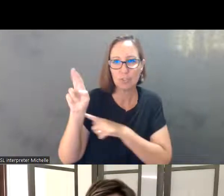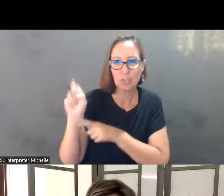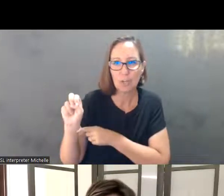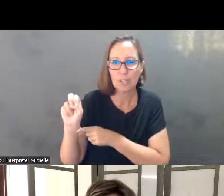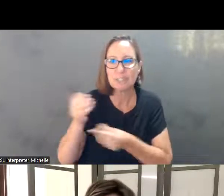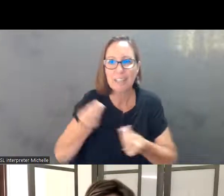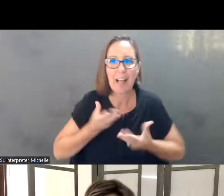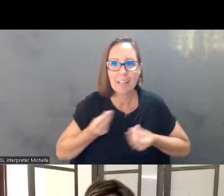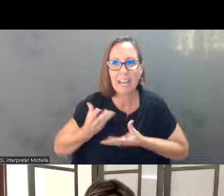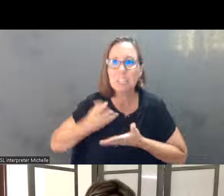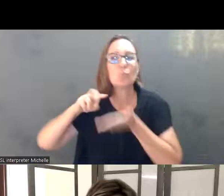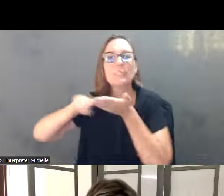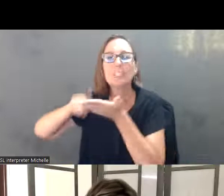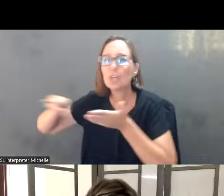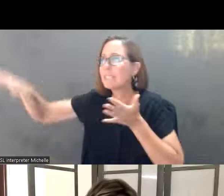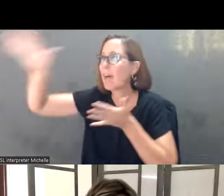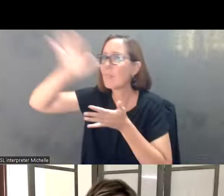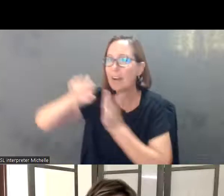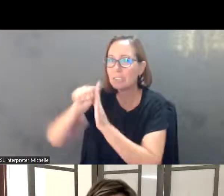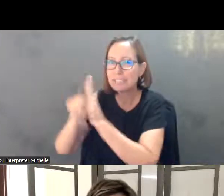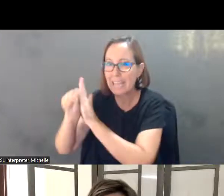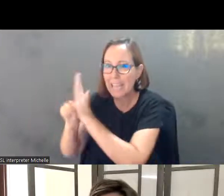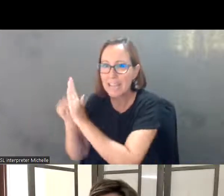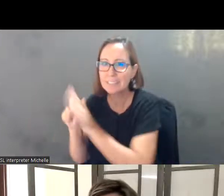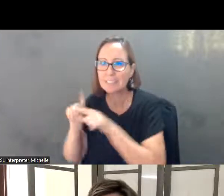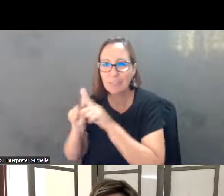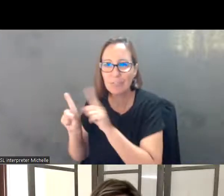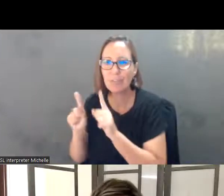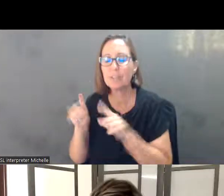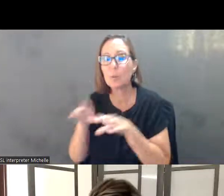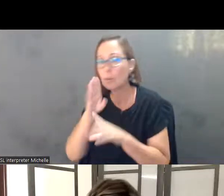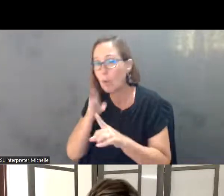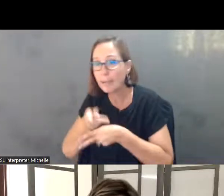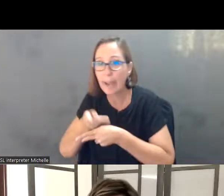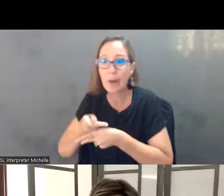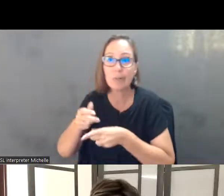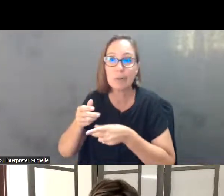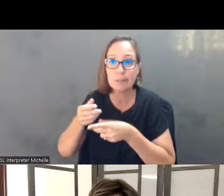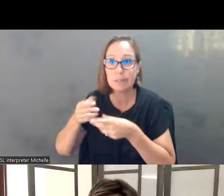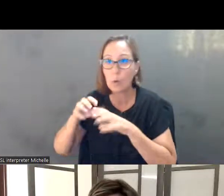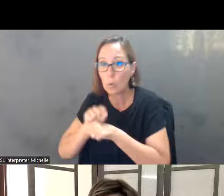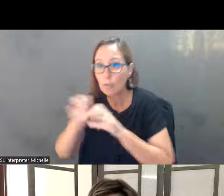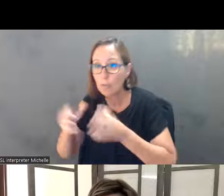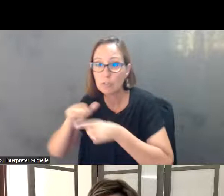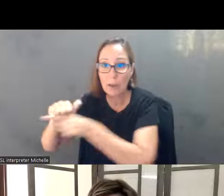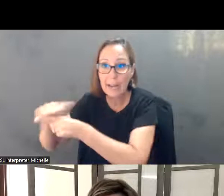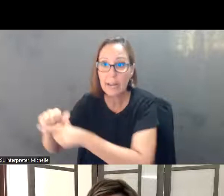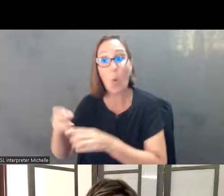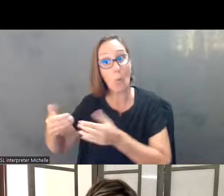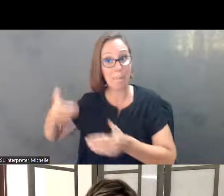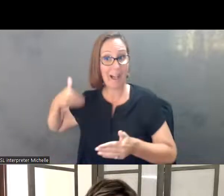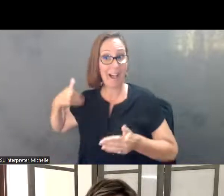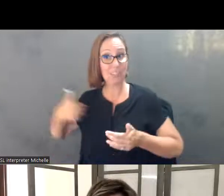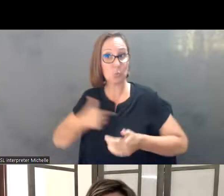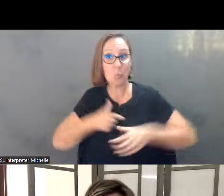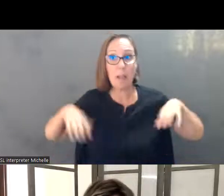states that are doing direct care workforce training initiatives? What can we learn from past initiatives? There's been initiatives in California and